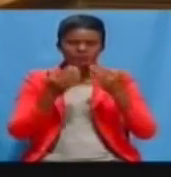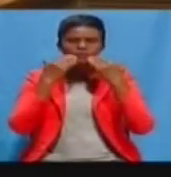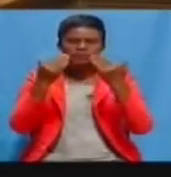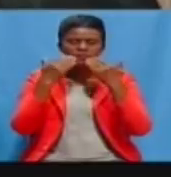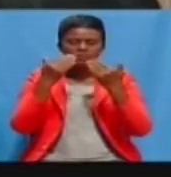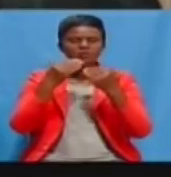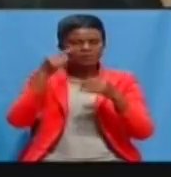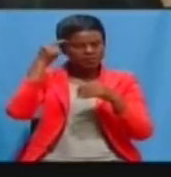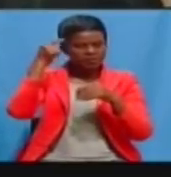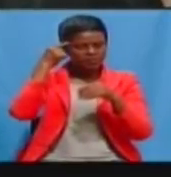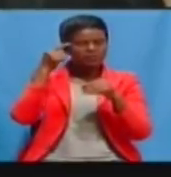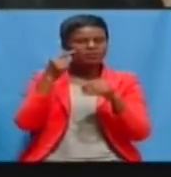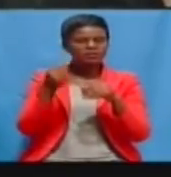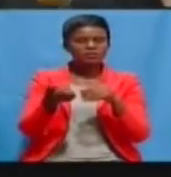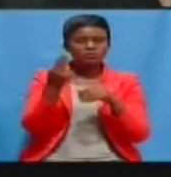of the United Kingdom